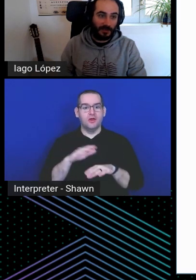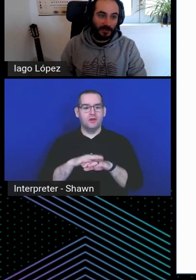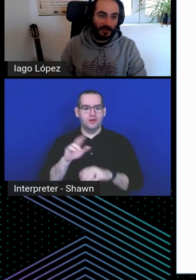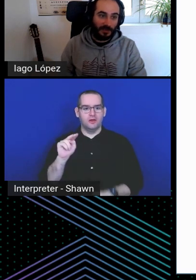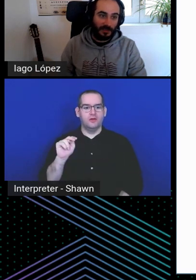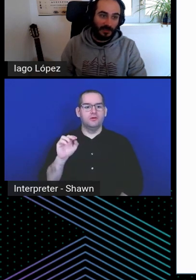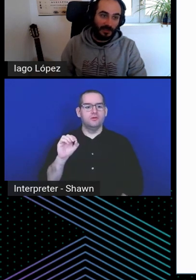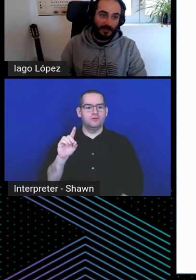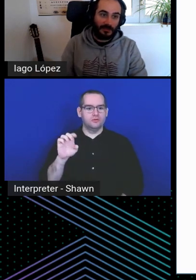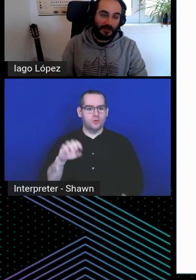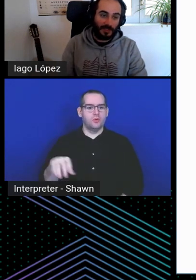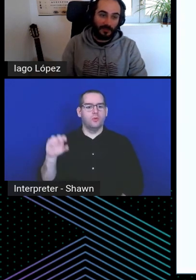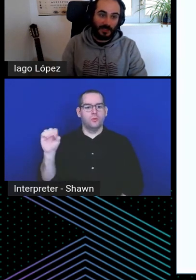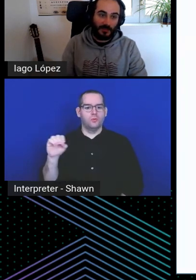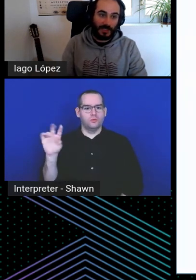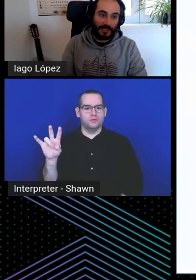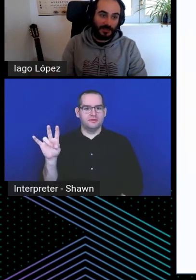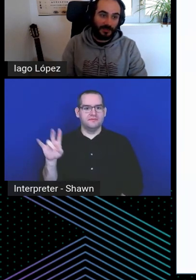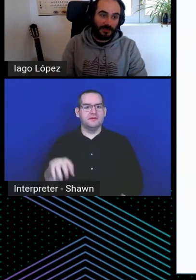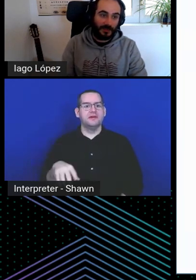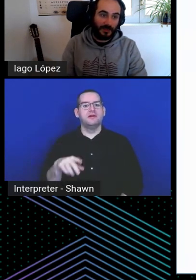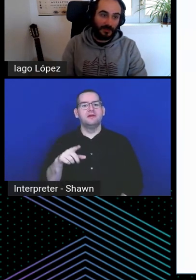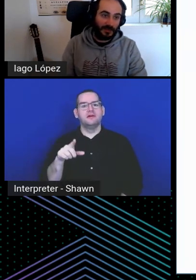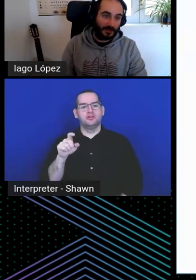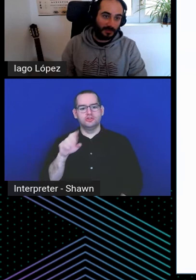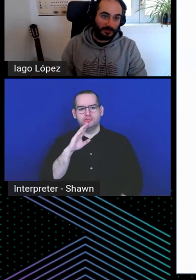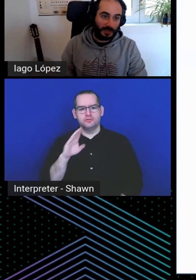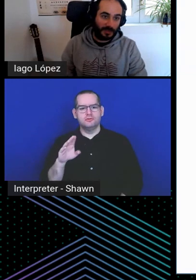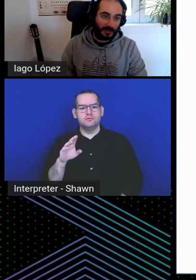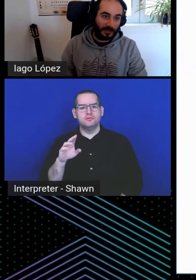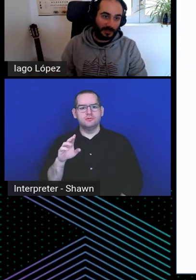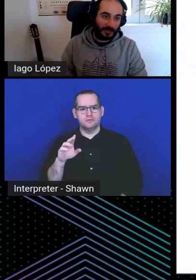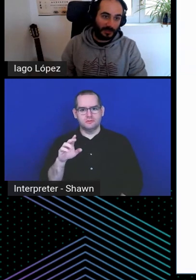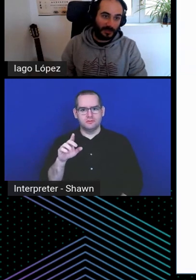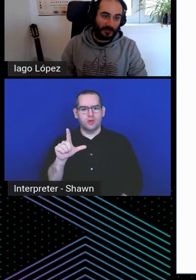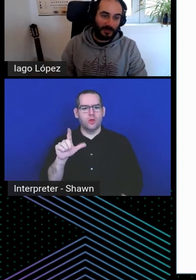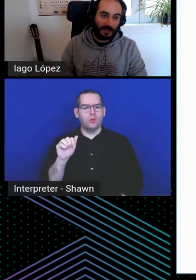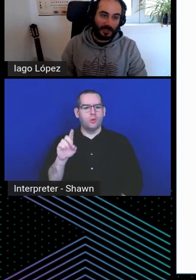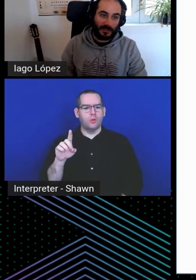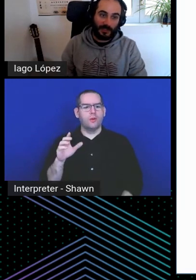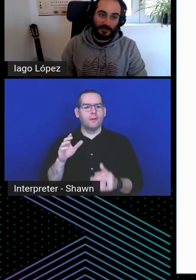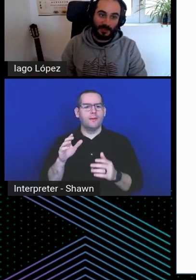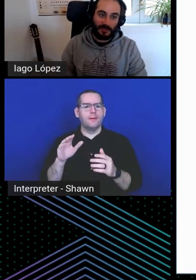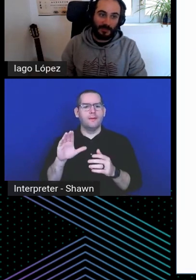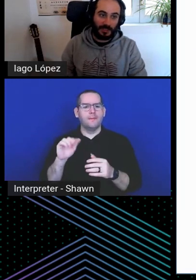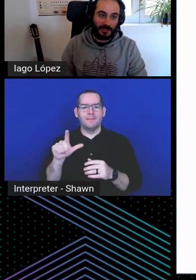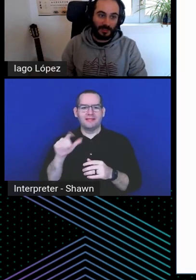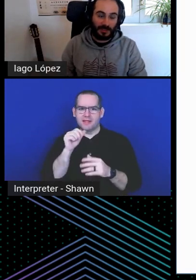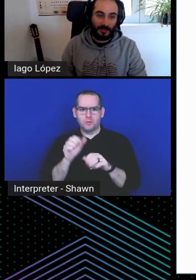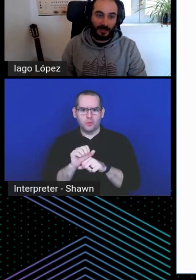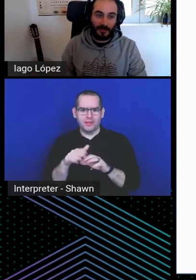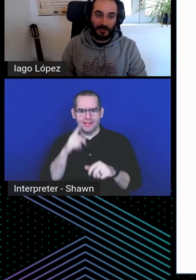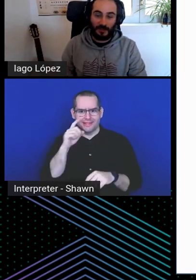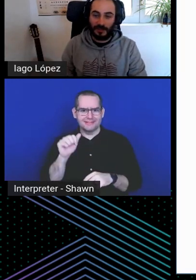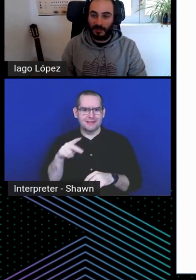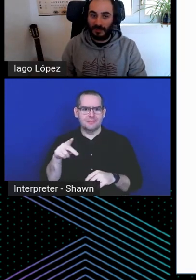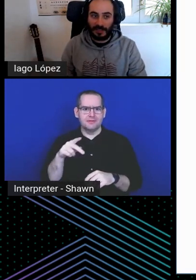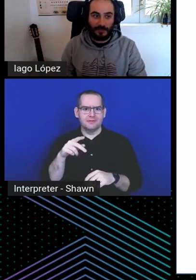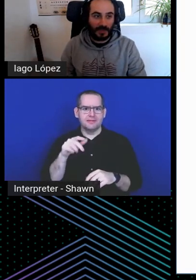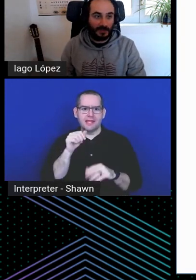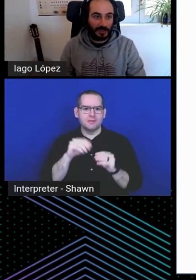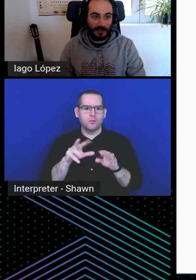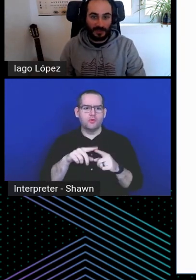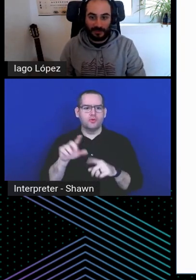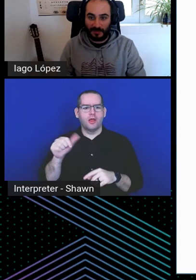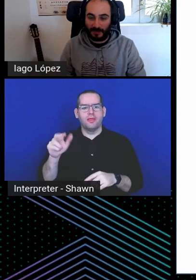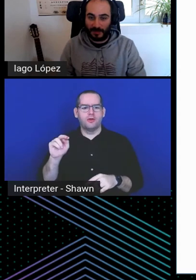07, and traffic should be load balancing to other nodes, which doesn't work yet, I guess, because the application hasn't been deployed on other nodes. But yeah,